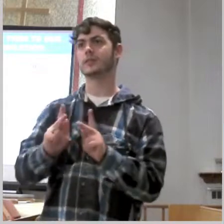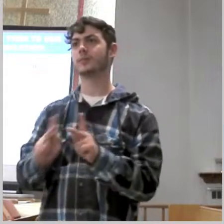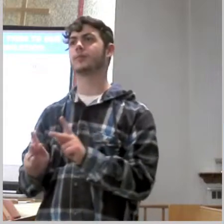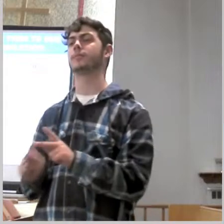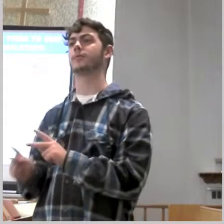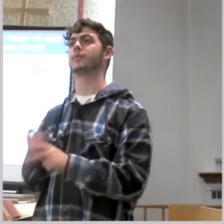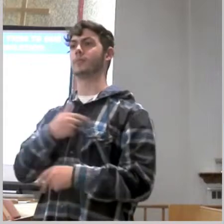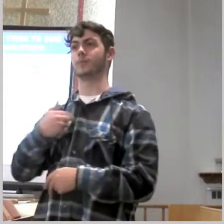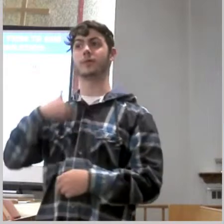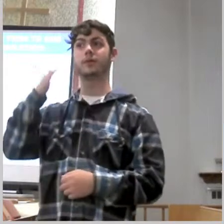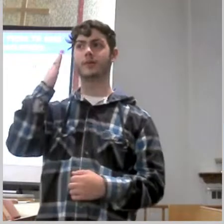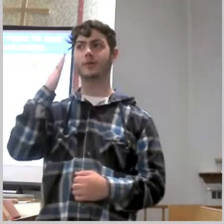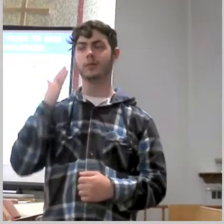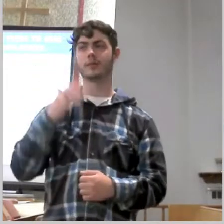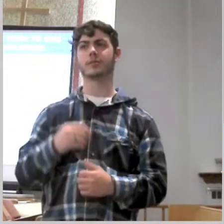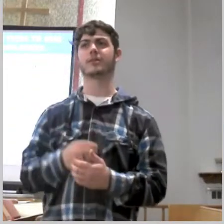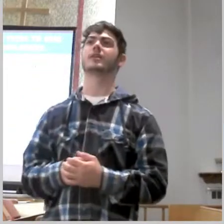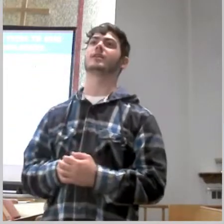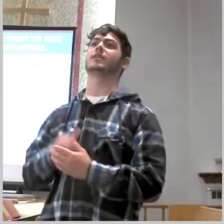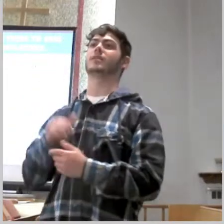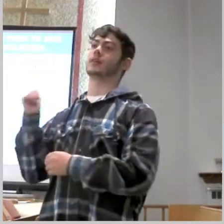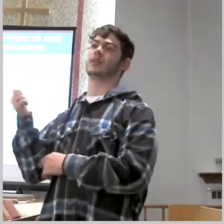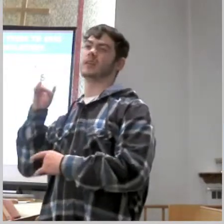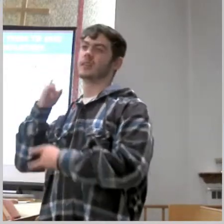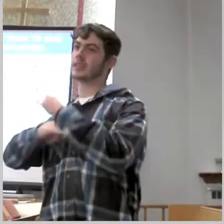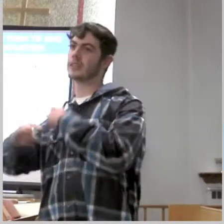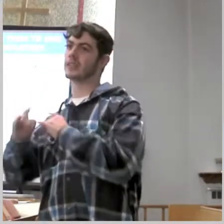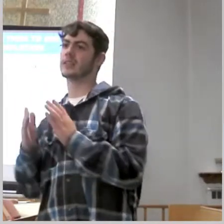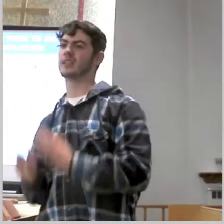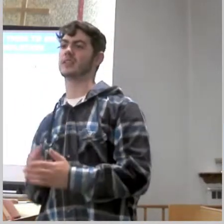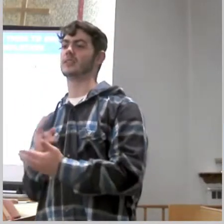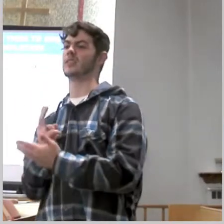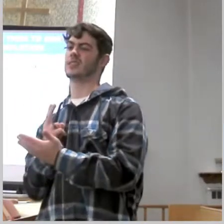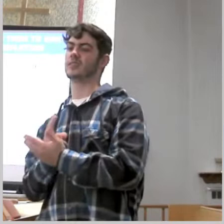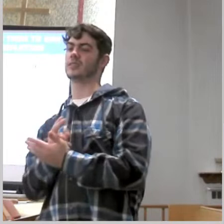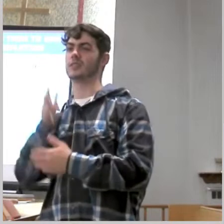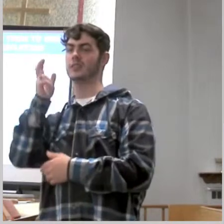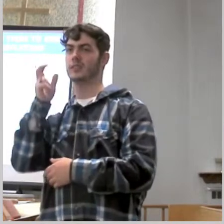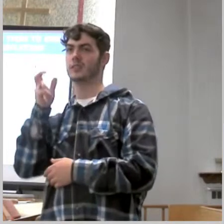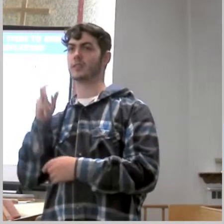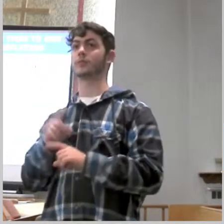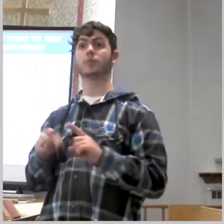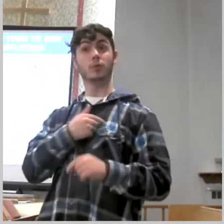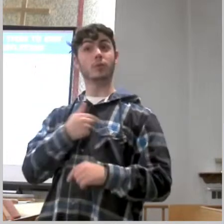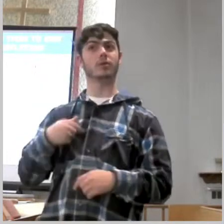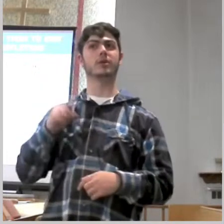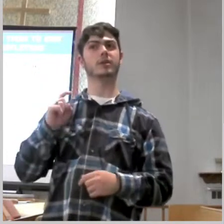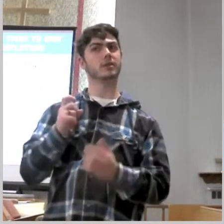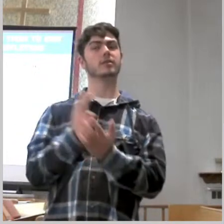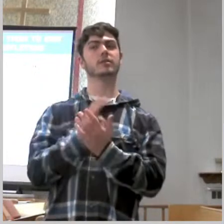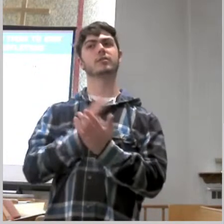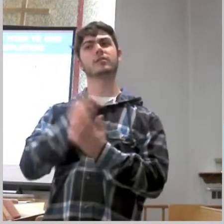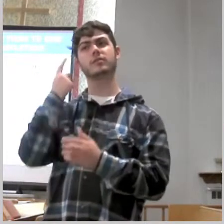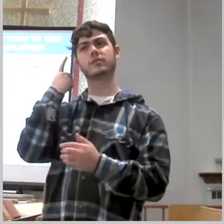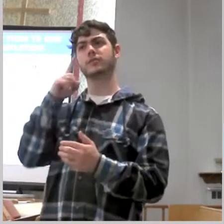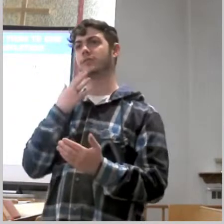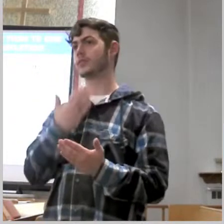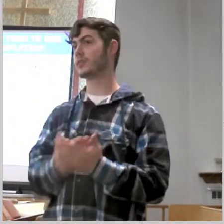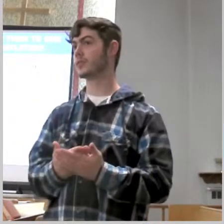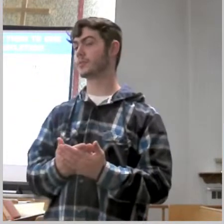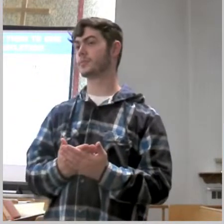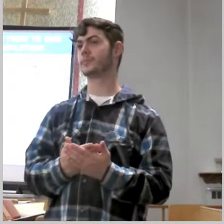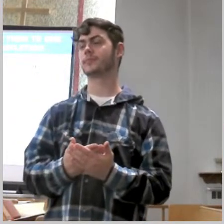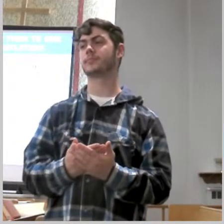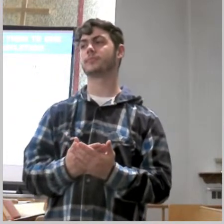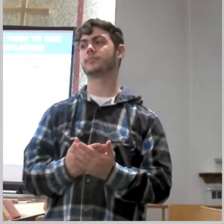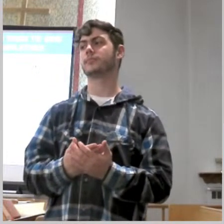right? I mean, all of these are avenues for evil, but we need to use these avenues for good. And not let the fact that we're using them for